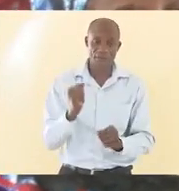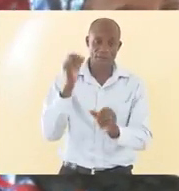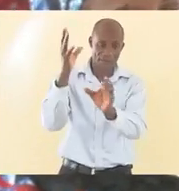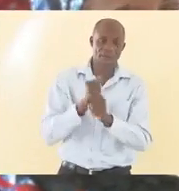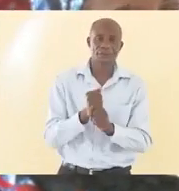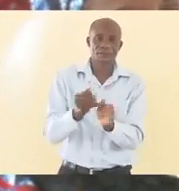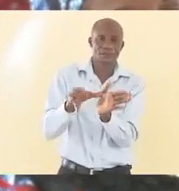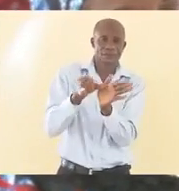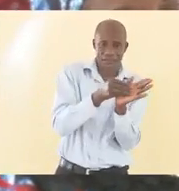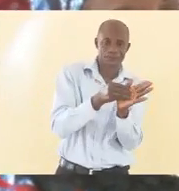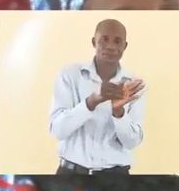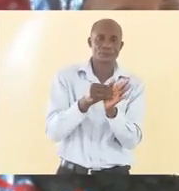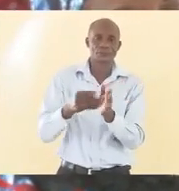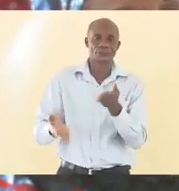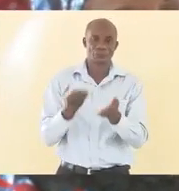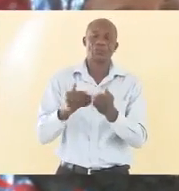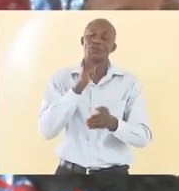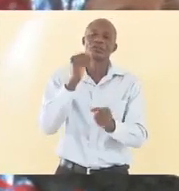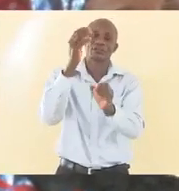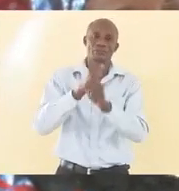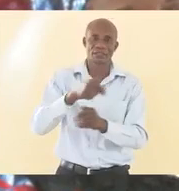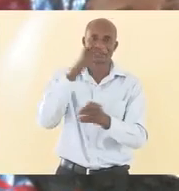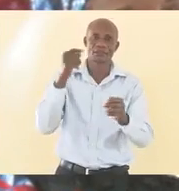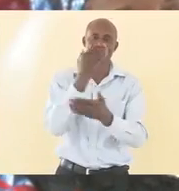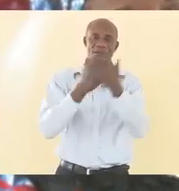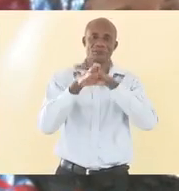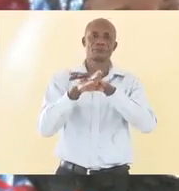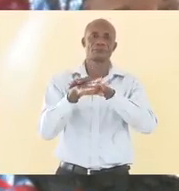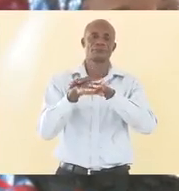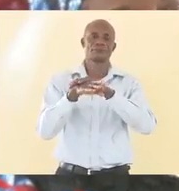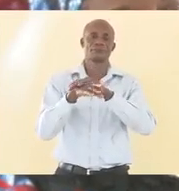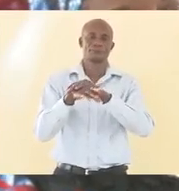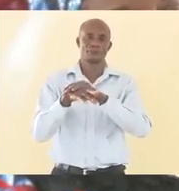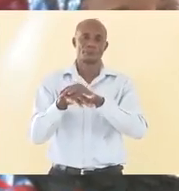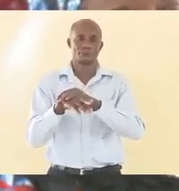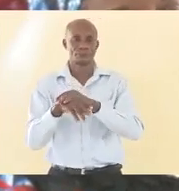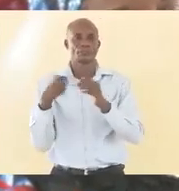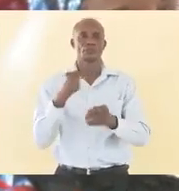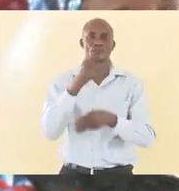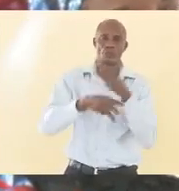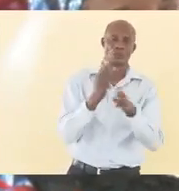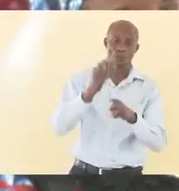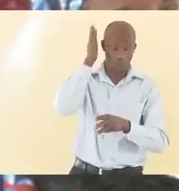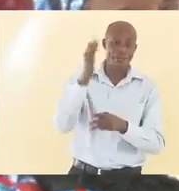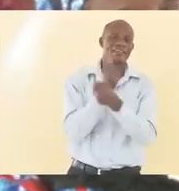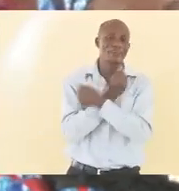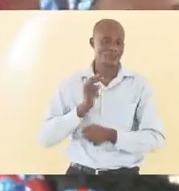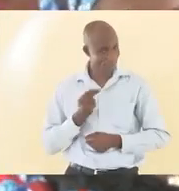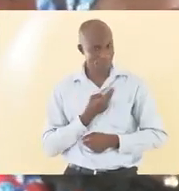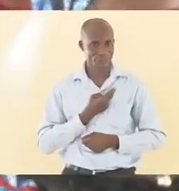this world, we may not make heaven. If we get attached to this world, the world will love us. The world will love